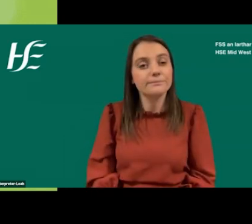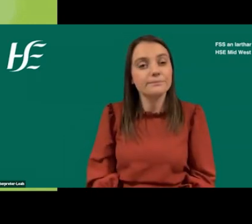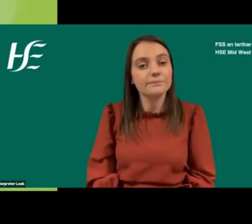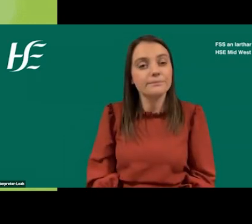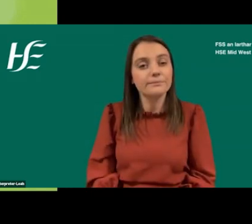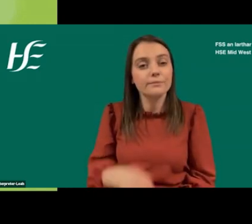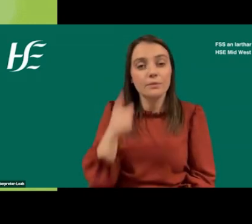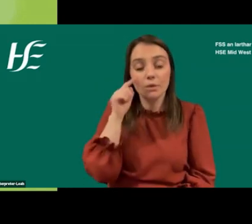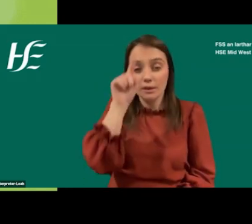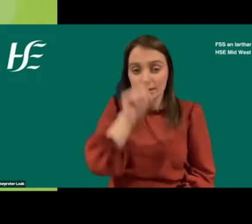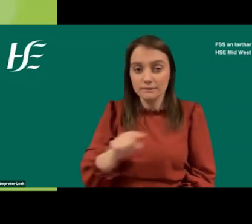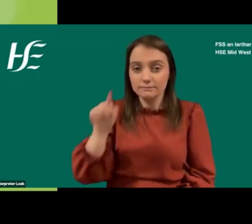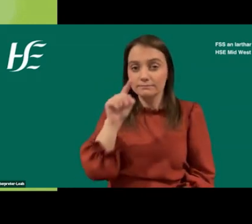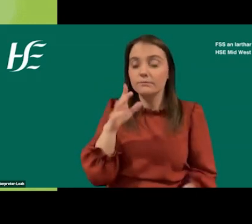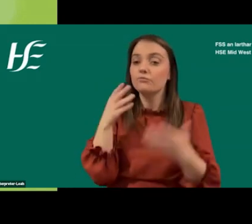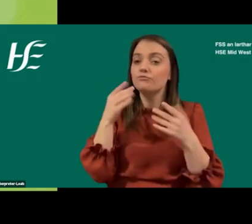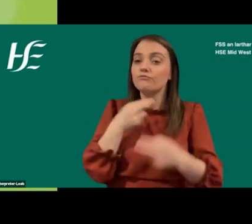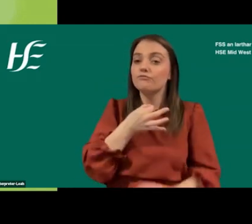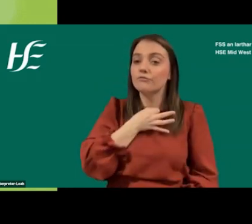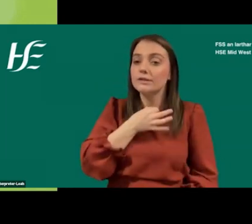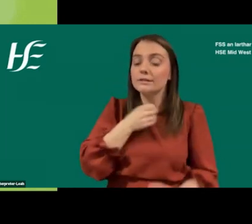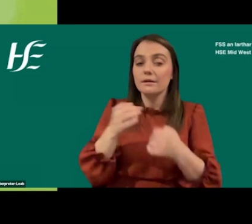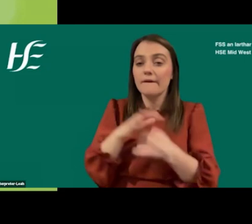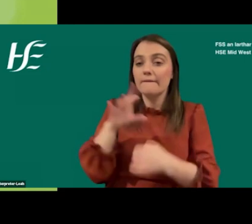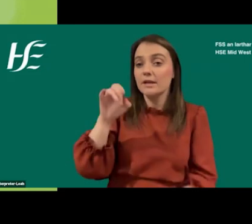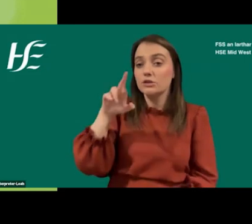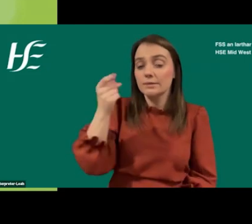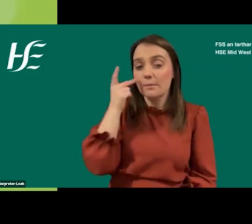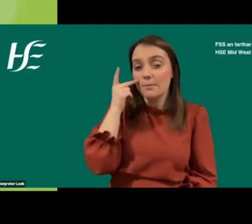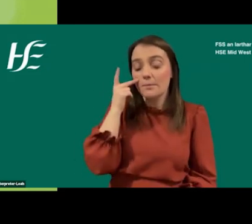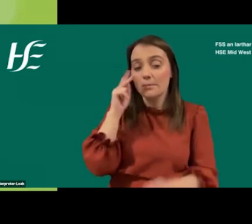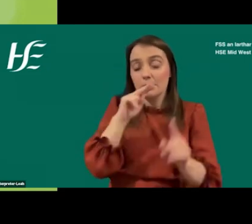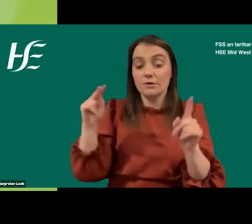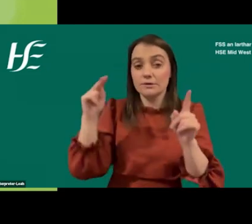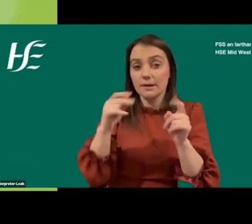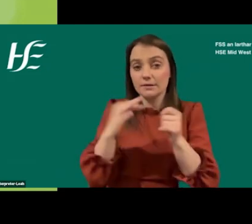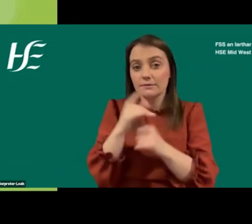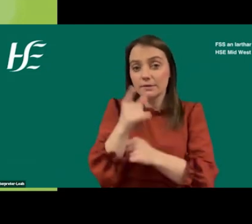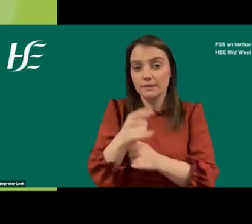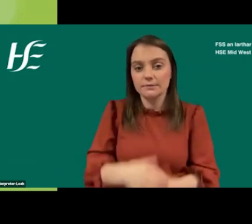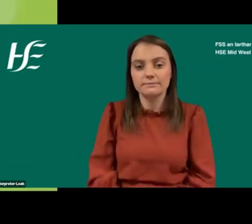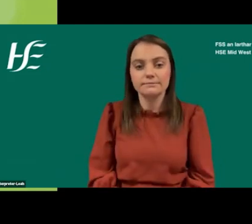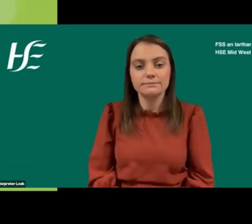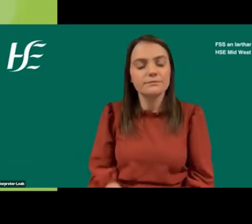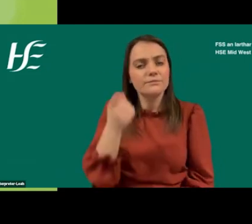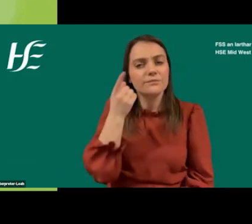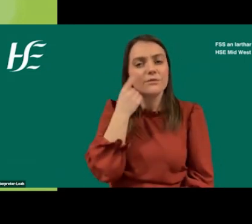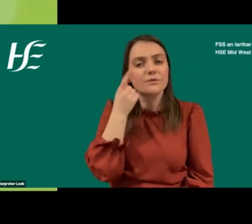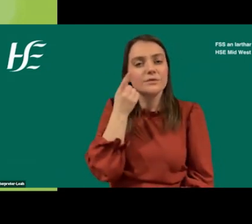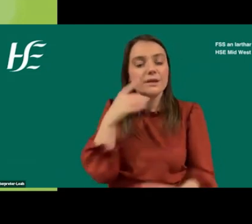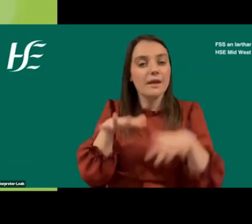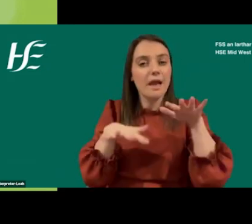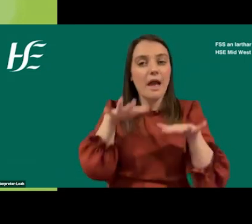from the point of view of putting the risk of HRT with breast cancer into perspective. If you look at the